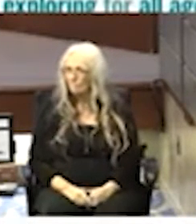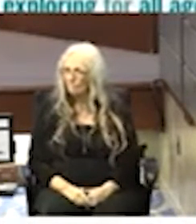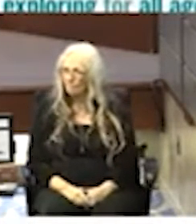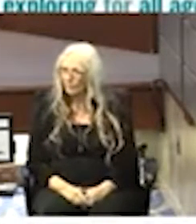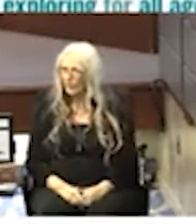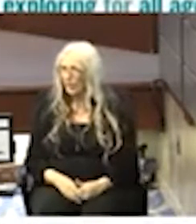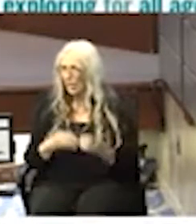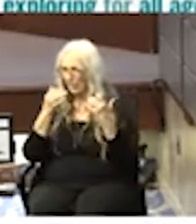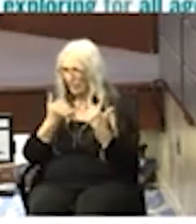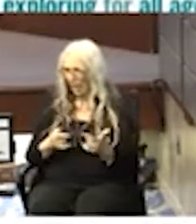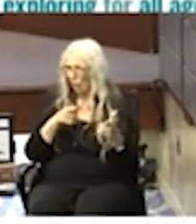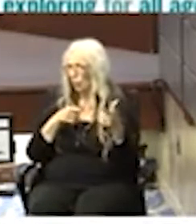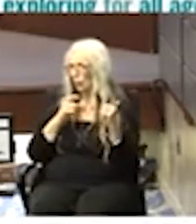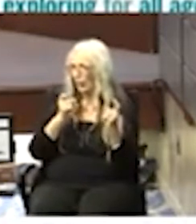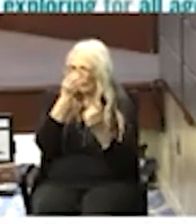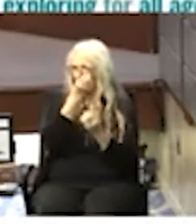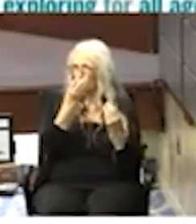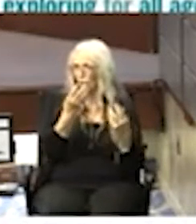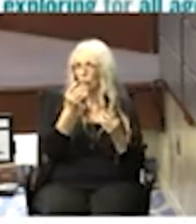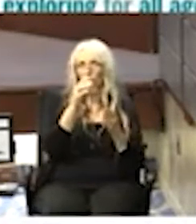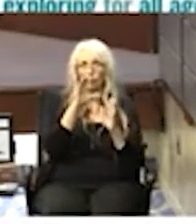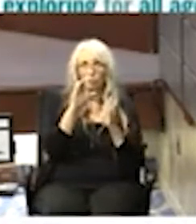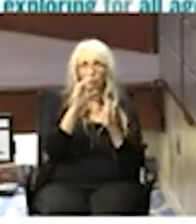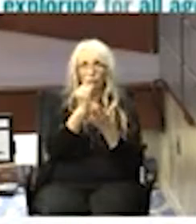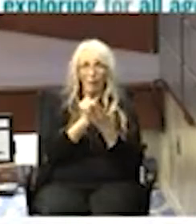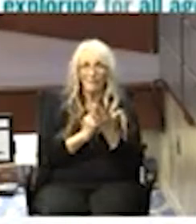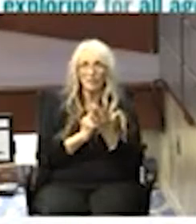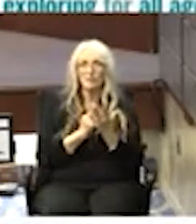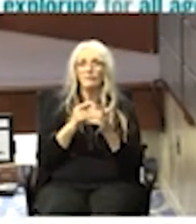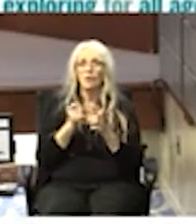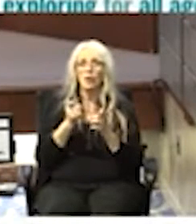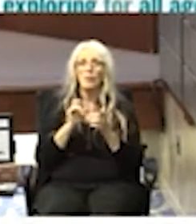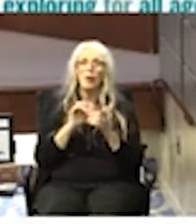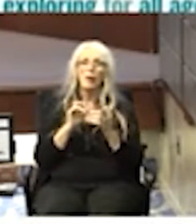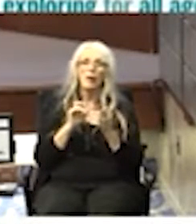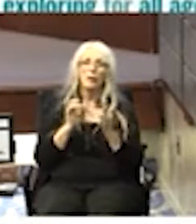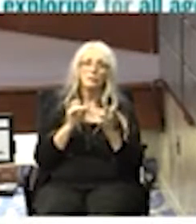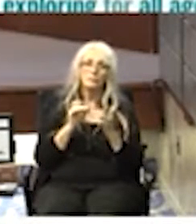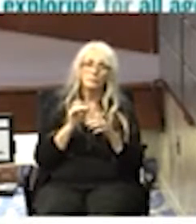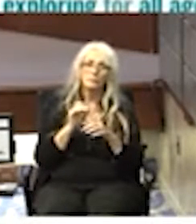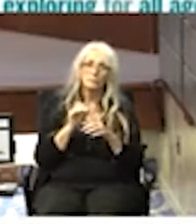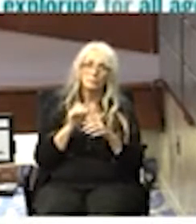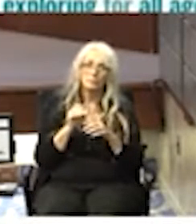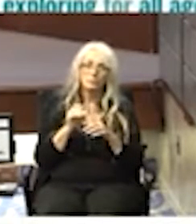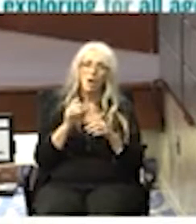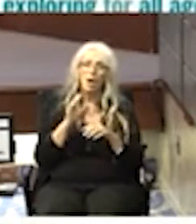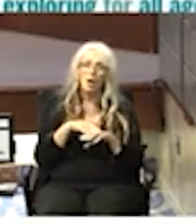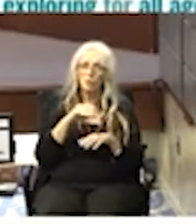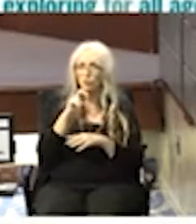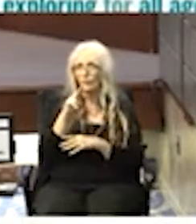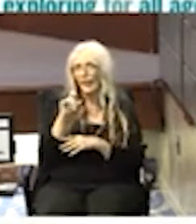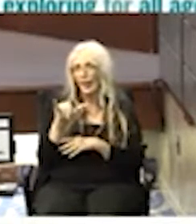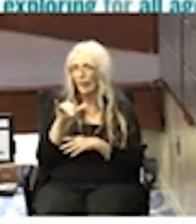This is just a quick infographics which we pulled out from our online survey, so I'll touch on the engagements in a minute,